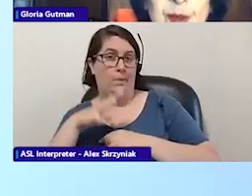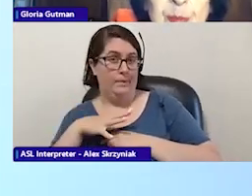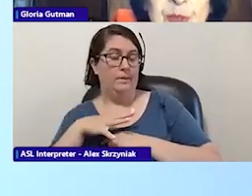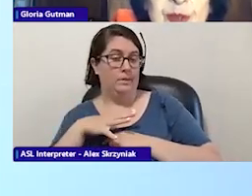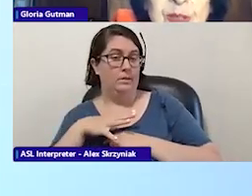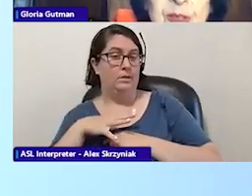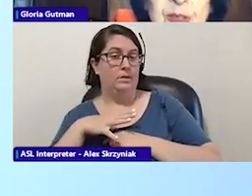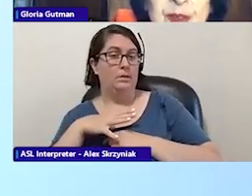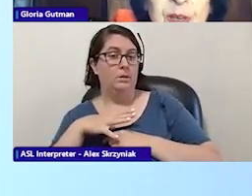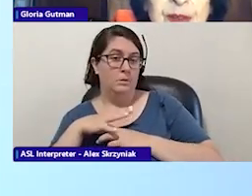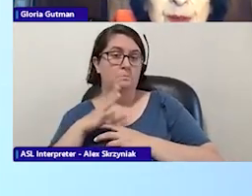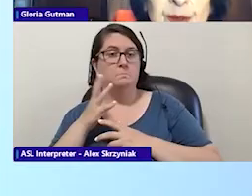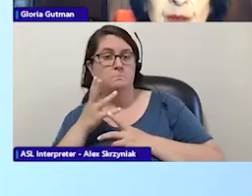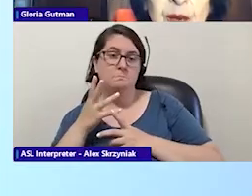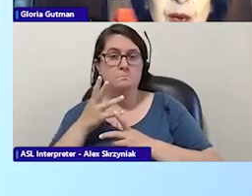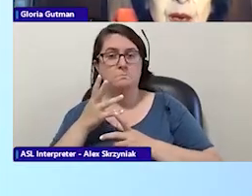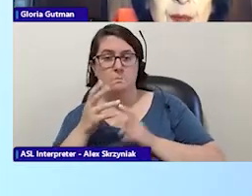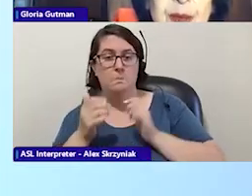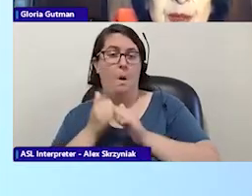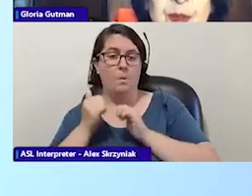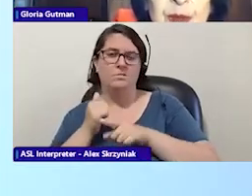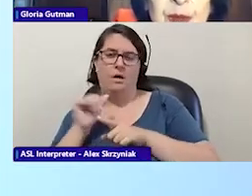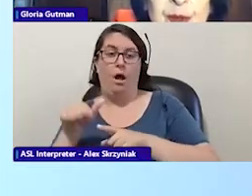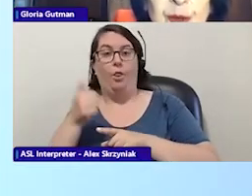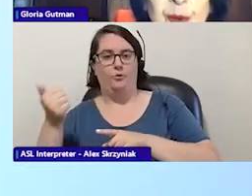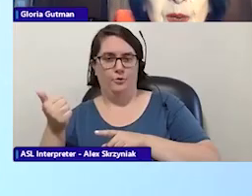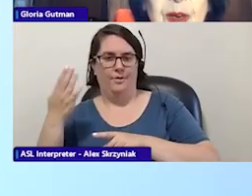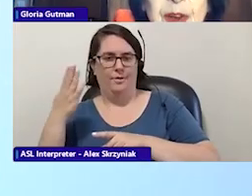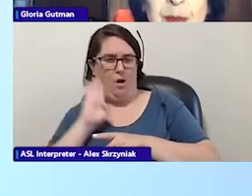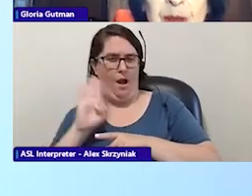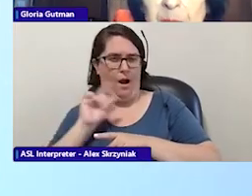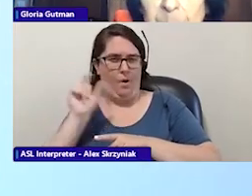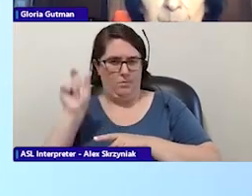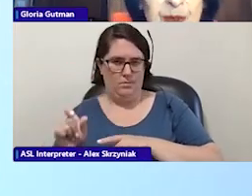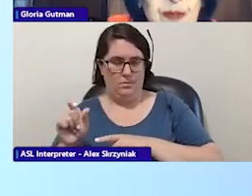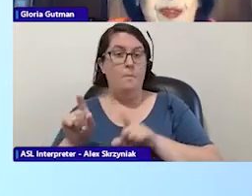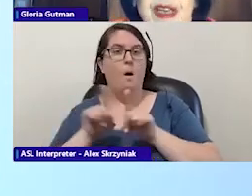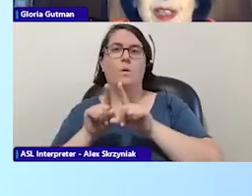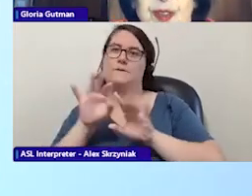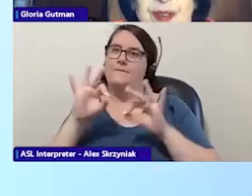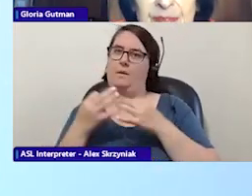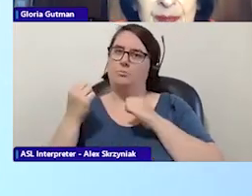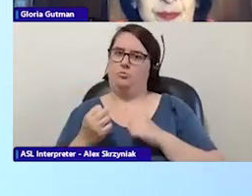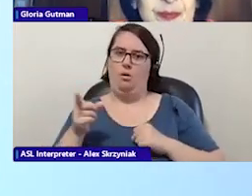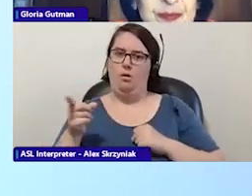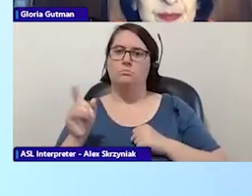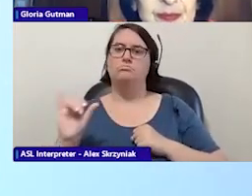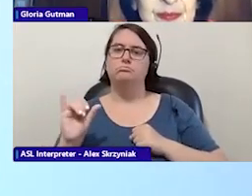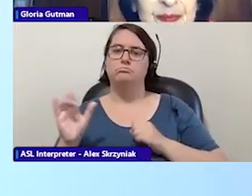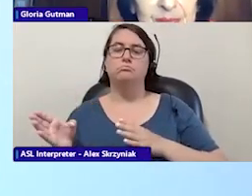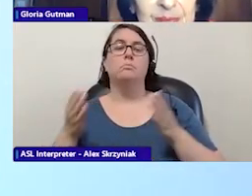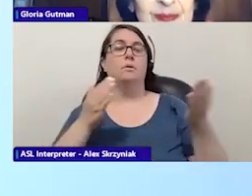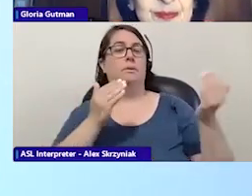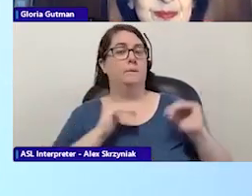to some extent it's others, but it's also family members. Next.